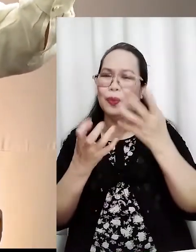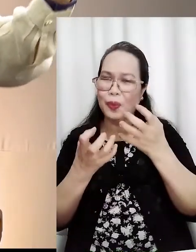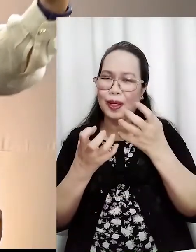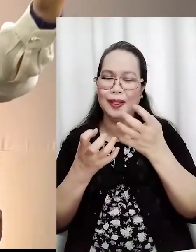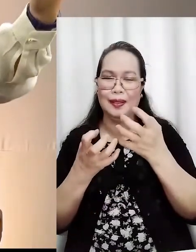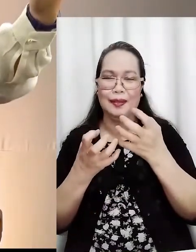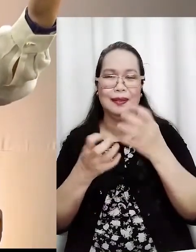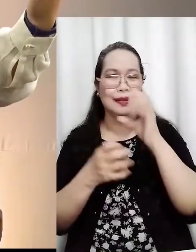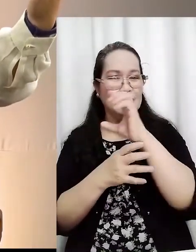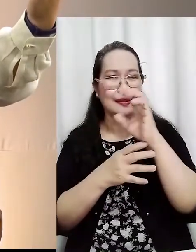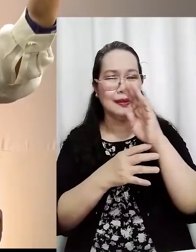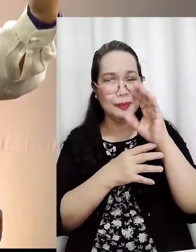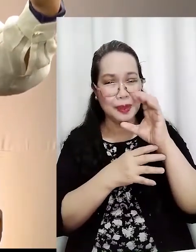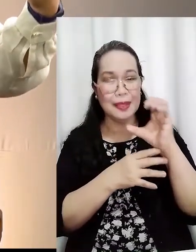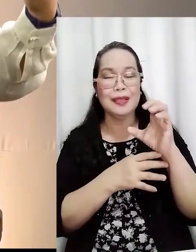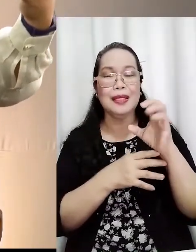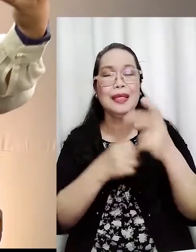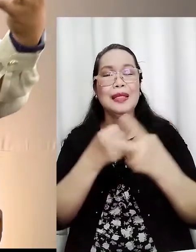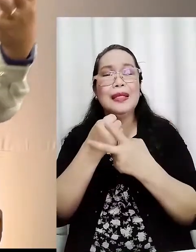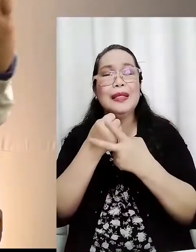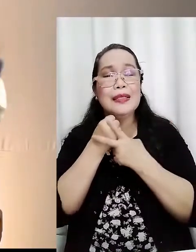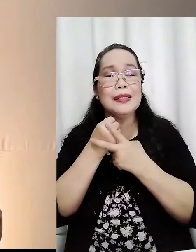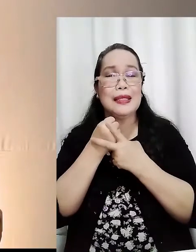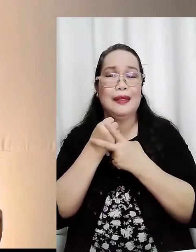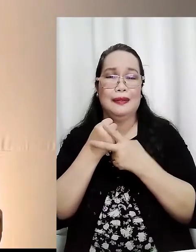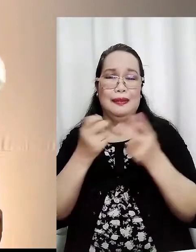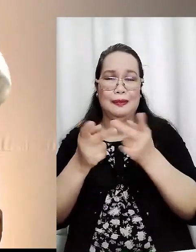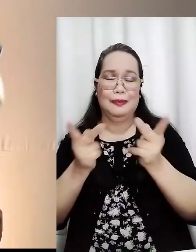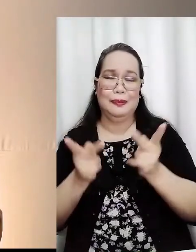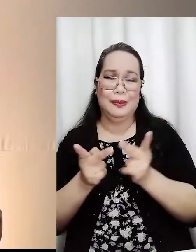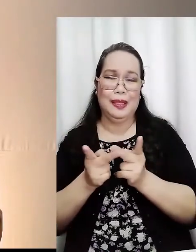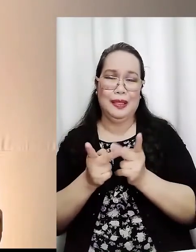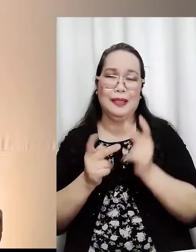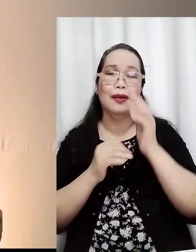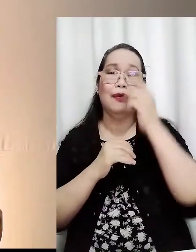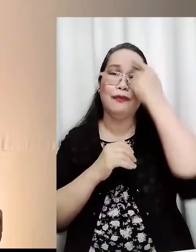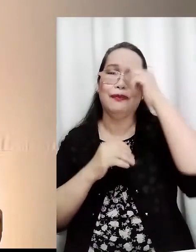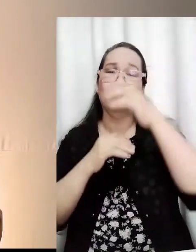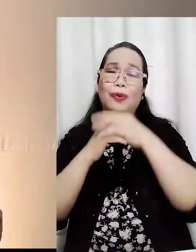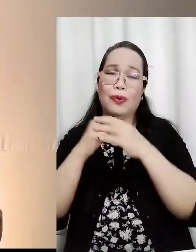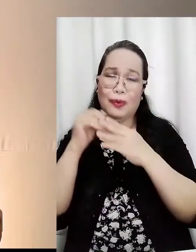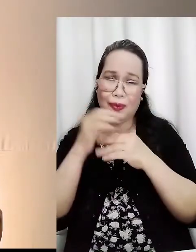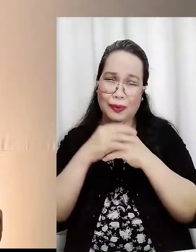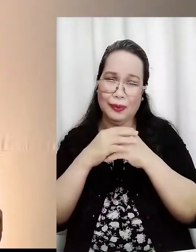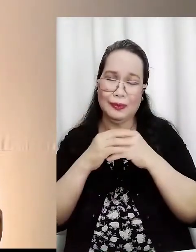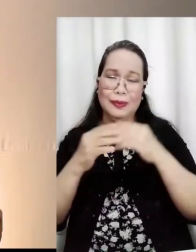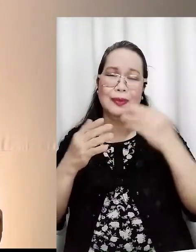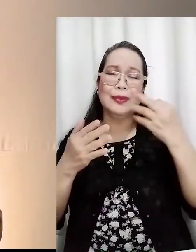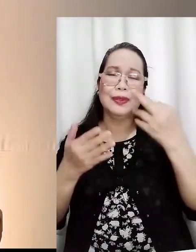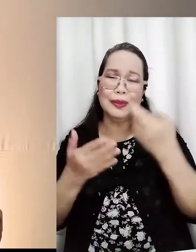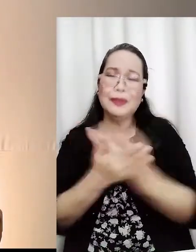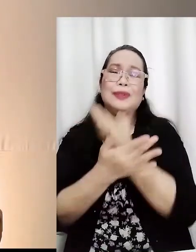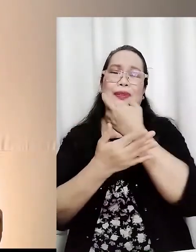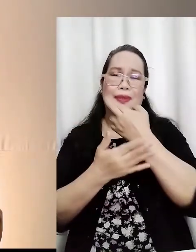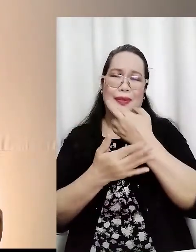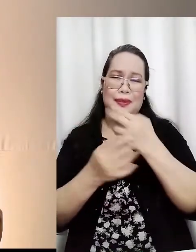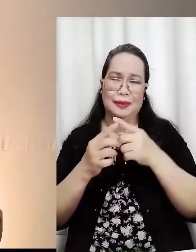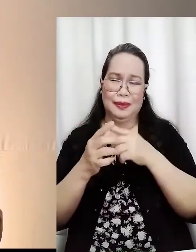a safe place for restoration and healing for people who need to be restored